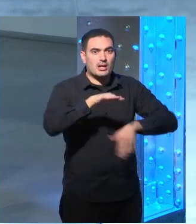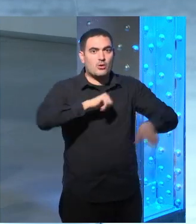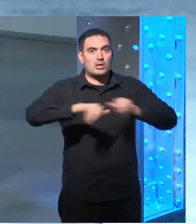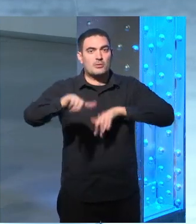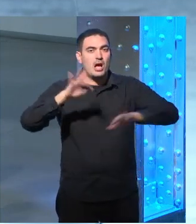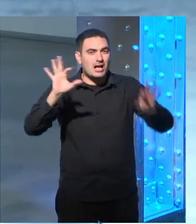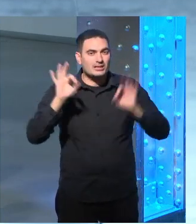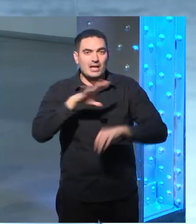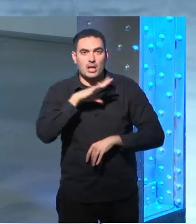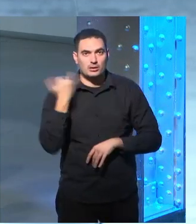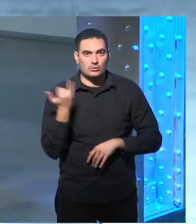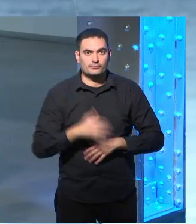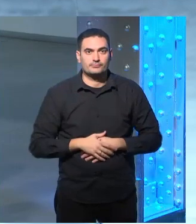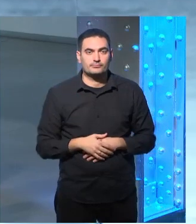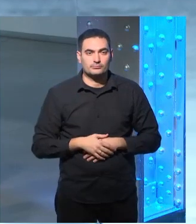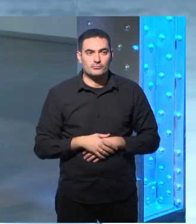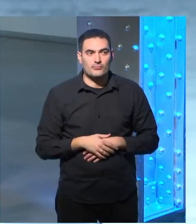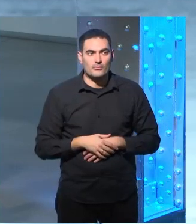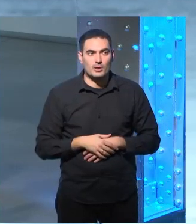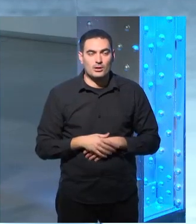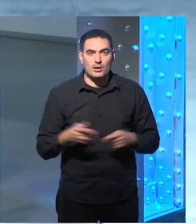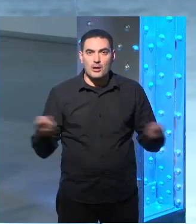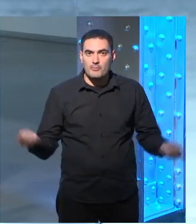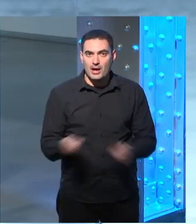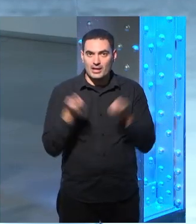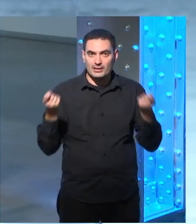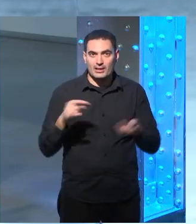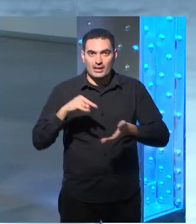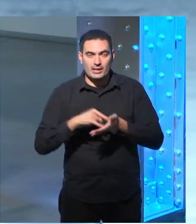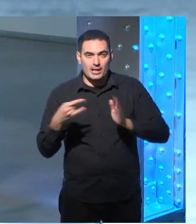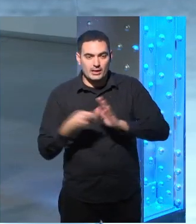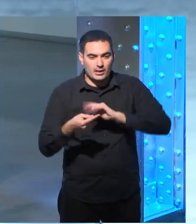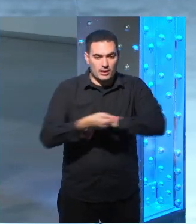software, recruitment, talent recruitment, marketing,